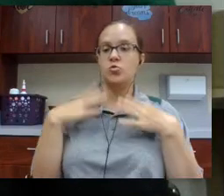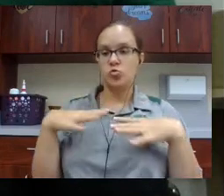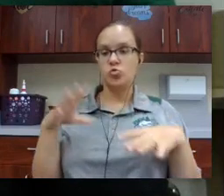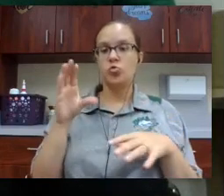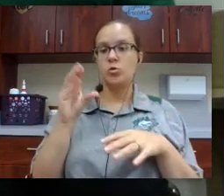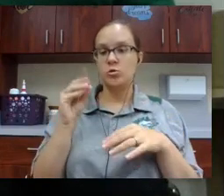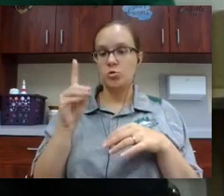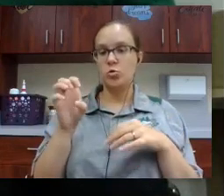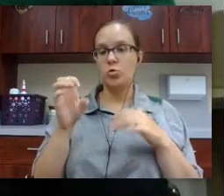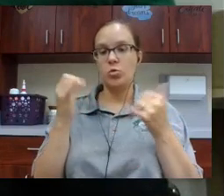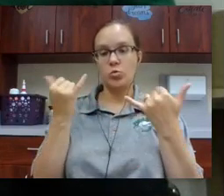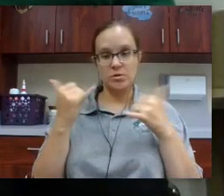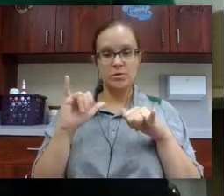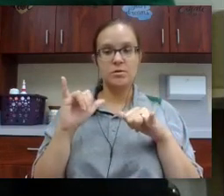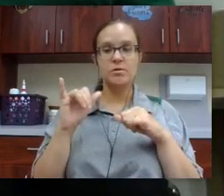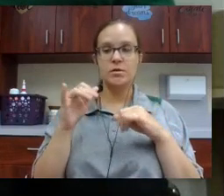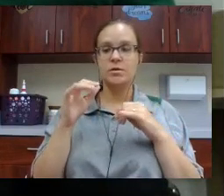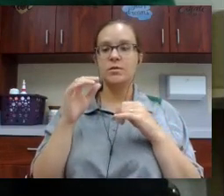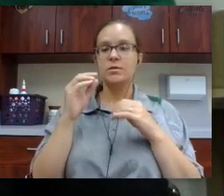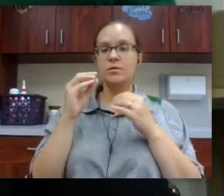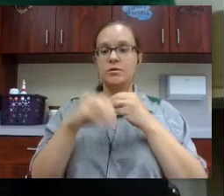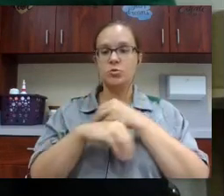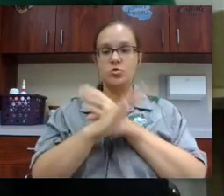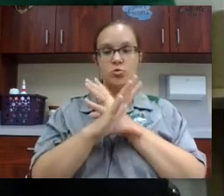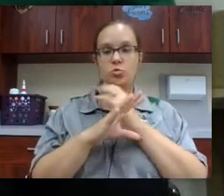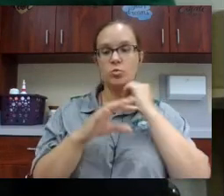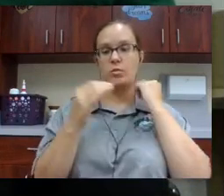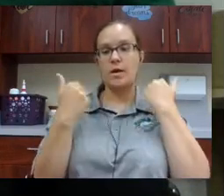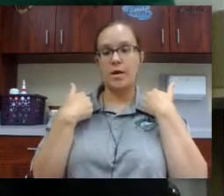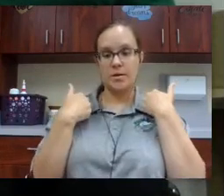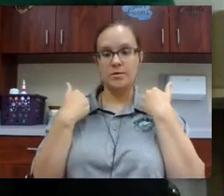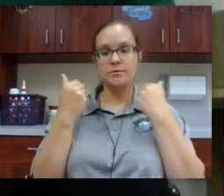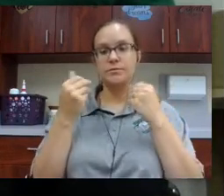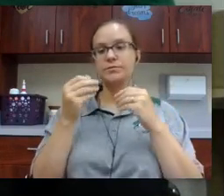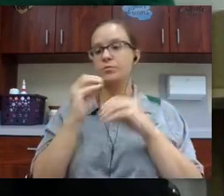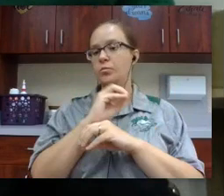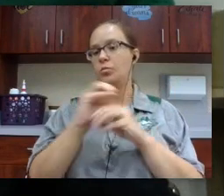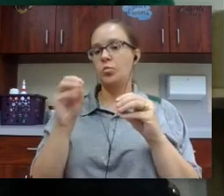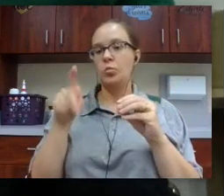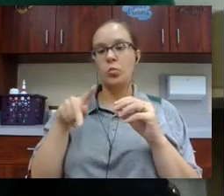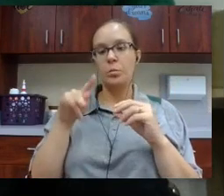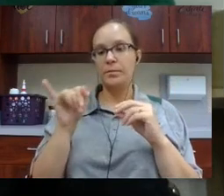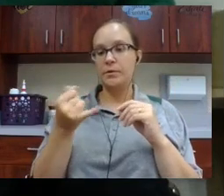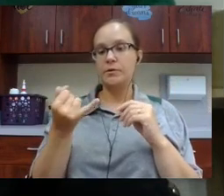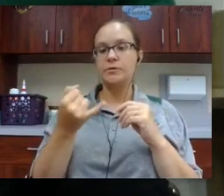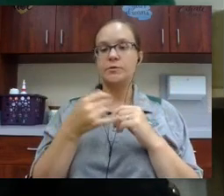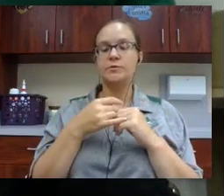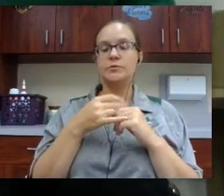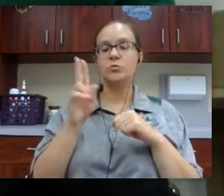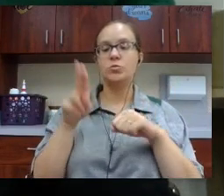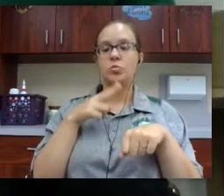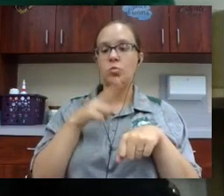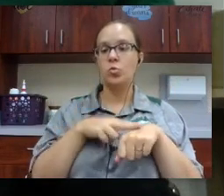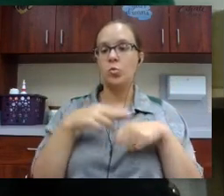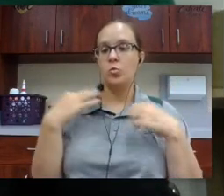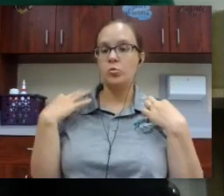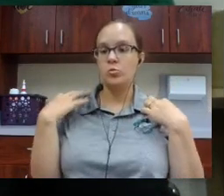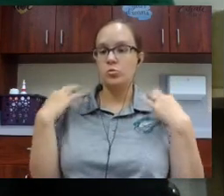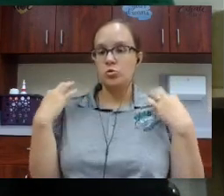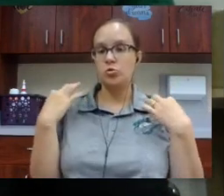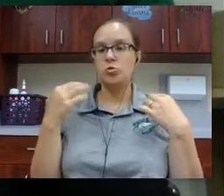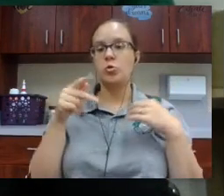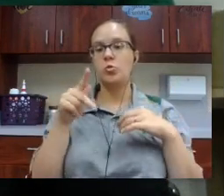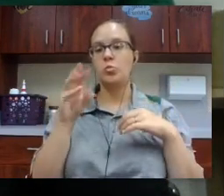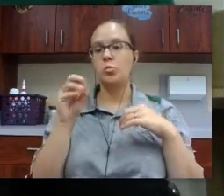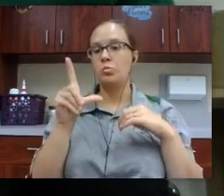a dress code even when you're in your Zoom classrooms, guys. You have to be dressed appropriately. That means t-shirt on,